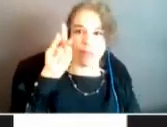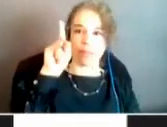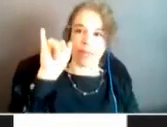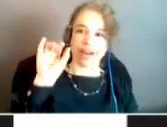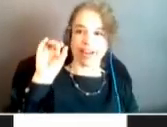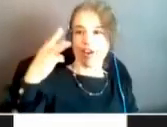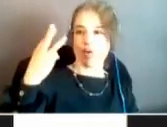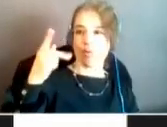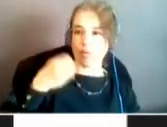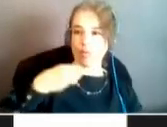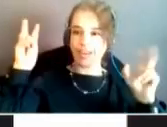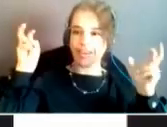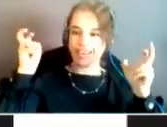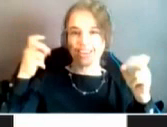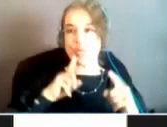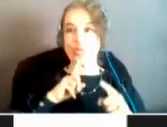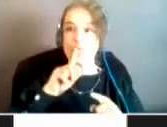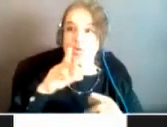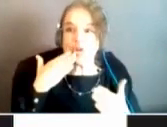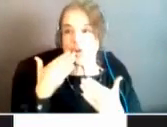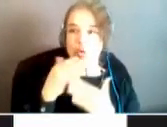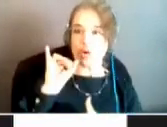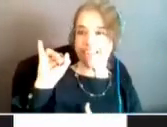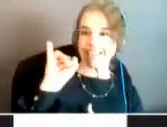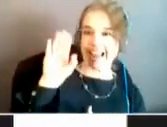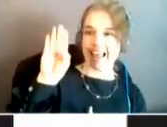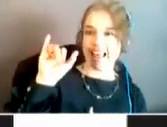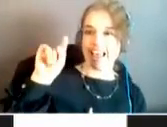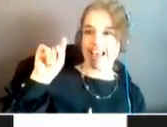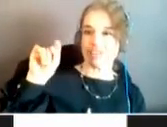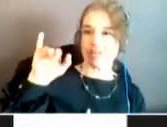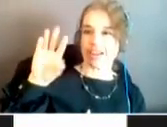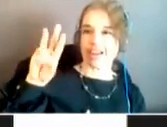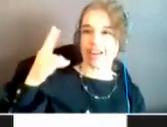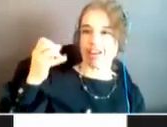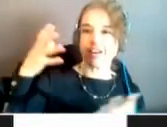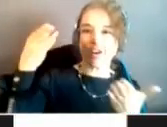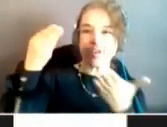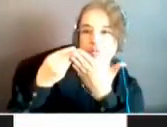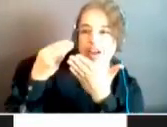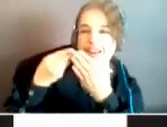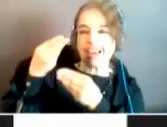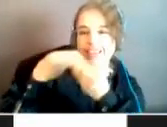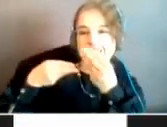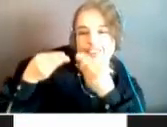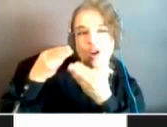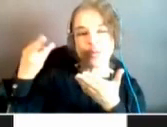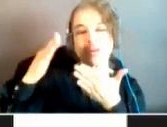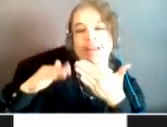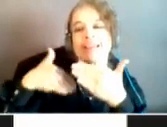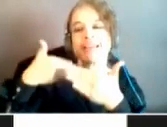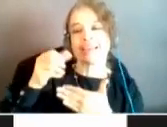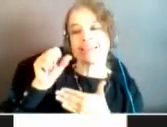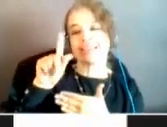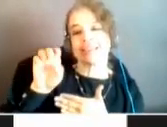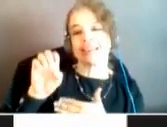know, or, you know, people that have really good insurance and have a lot of financial resources. Next slide.